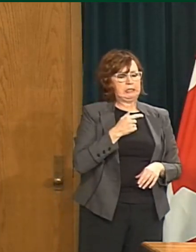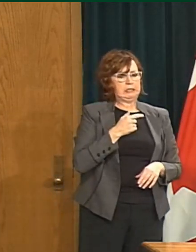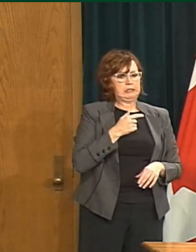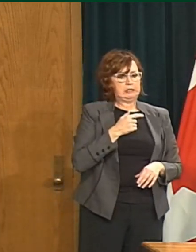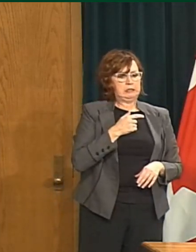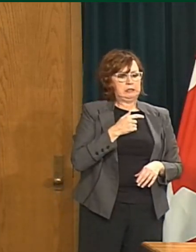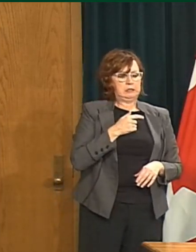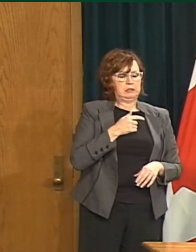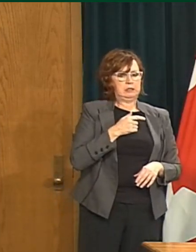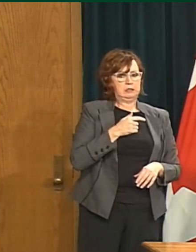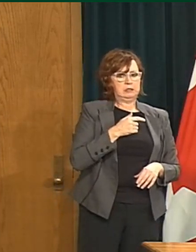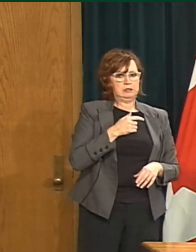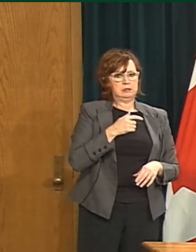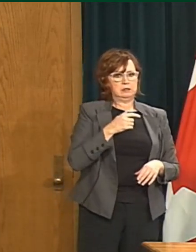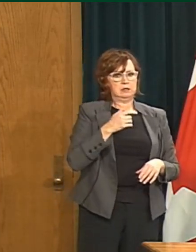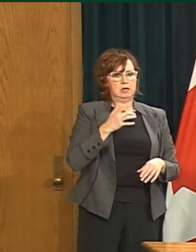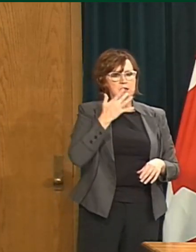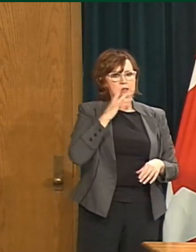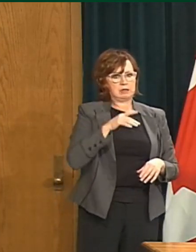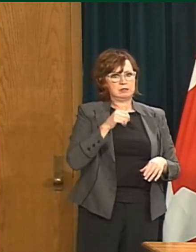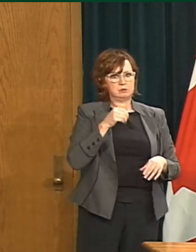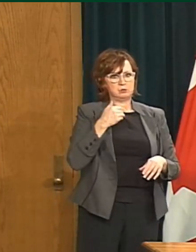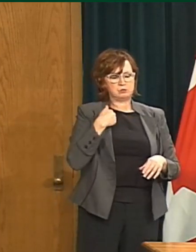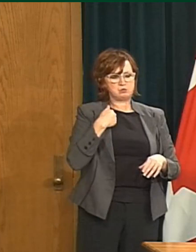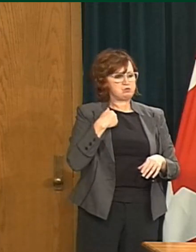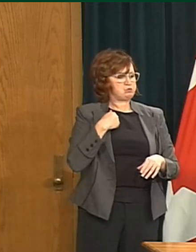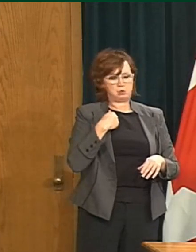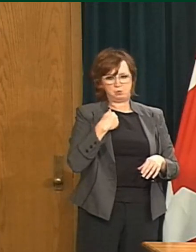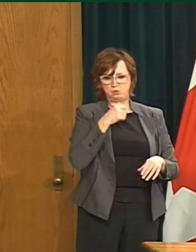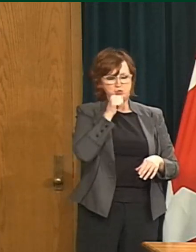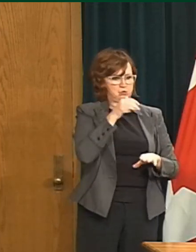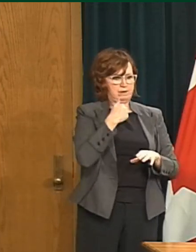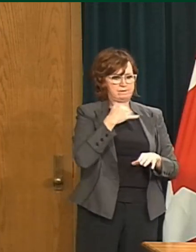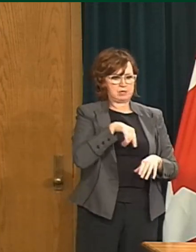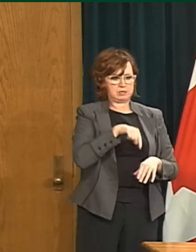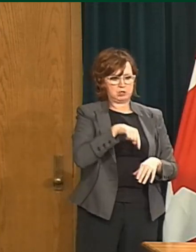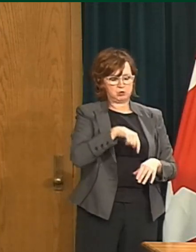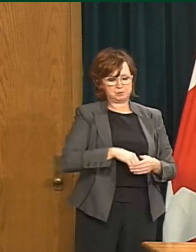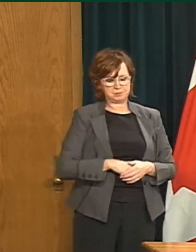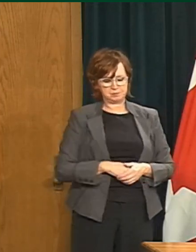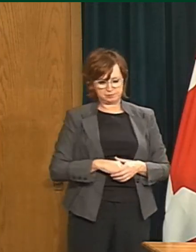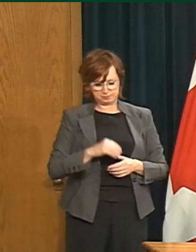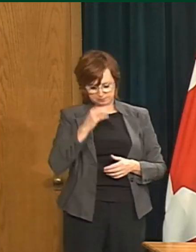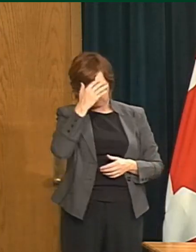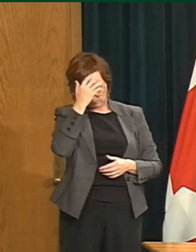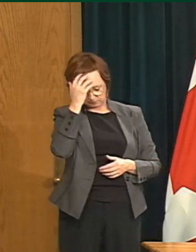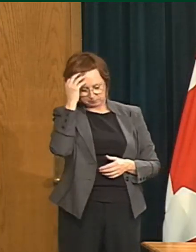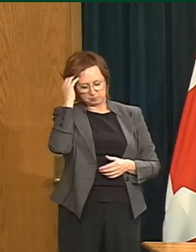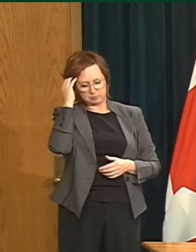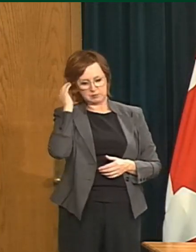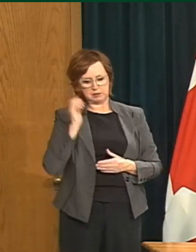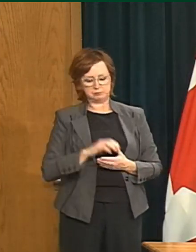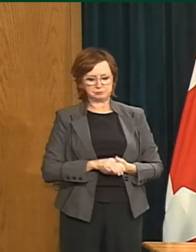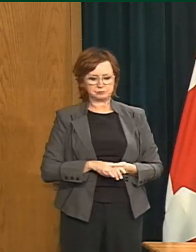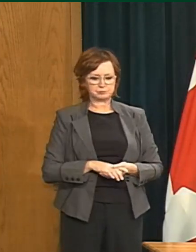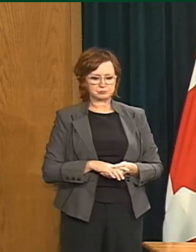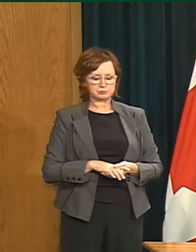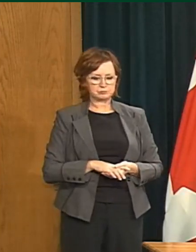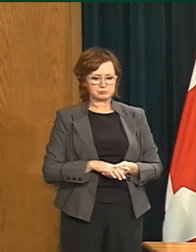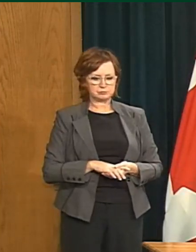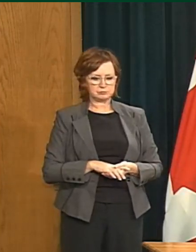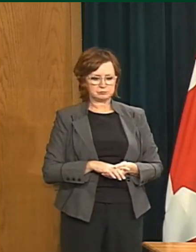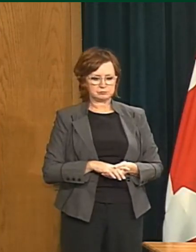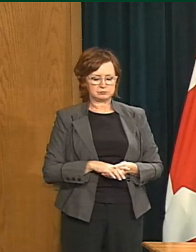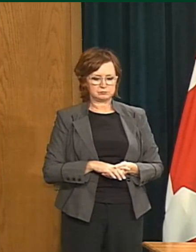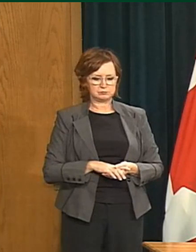will also change our assumptions. But I just want to say that, our hope is that we can meet or